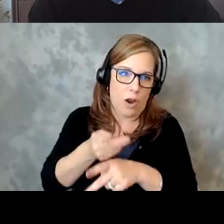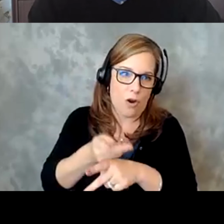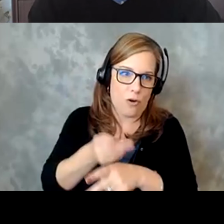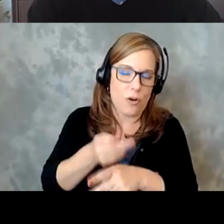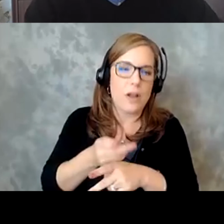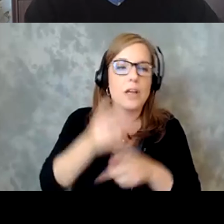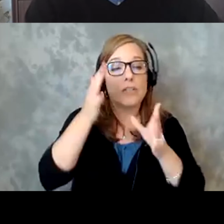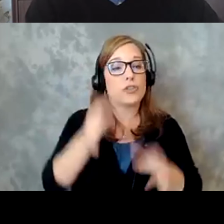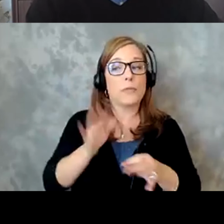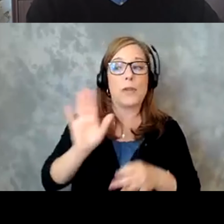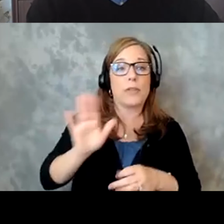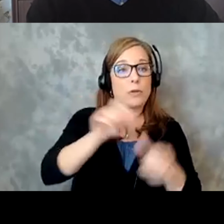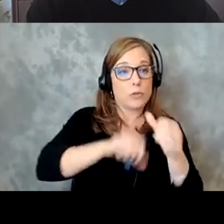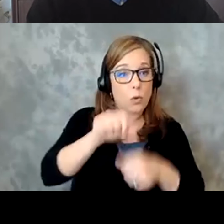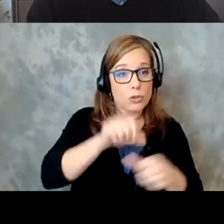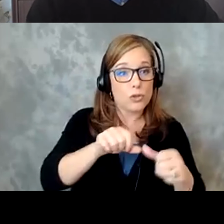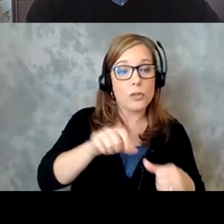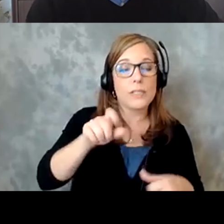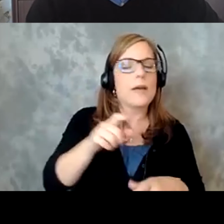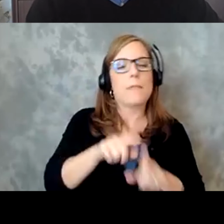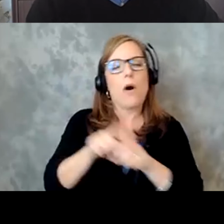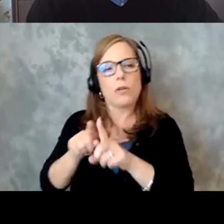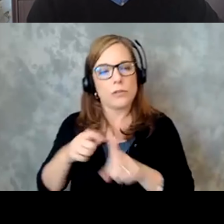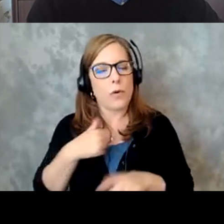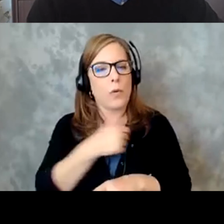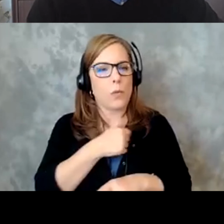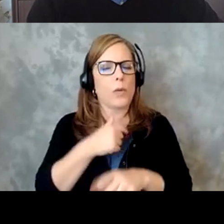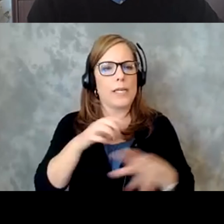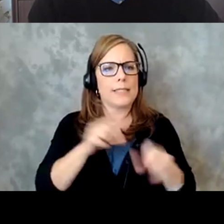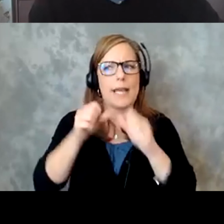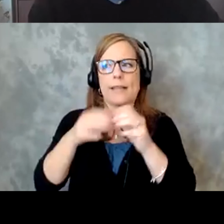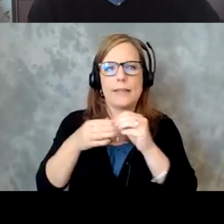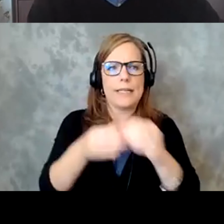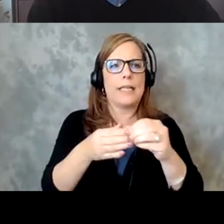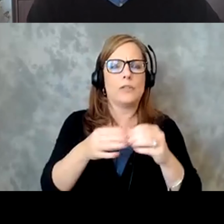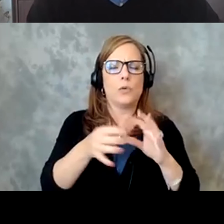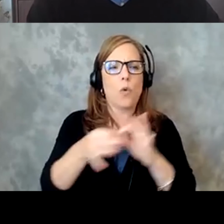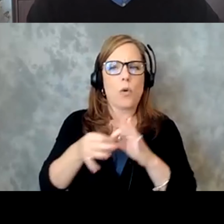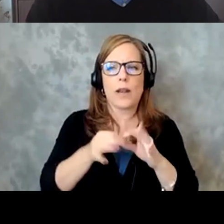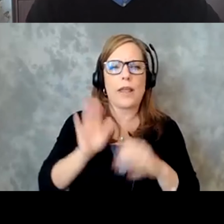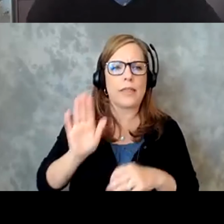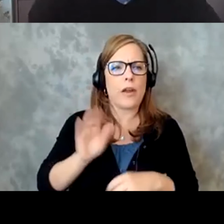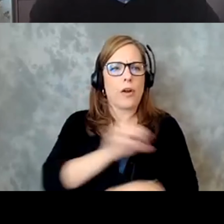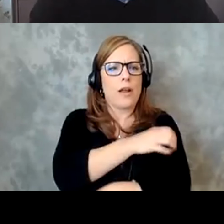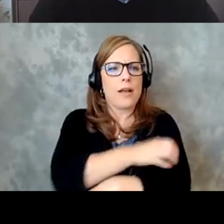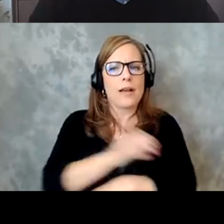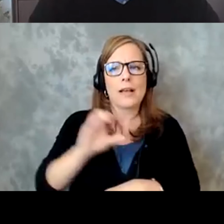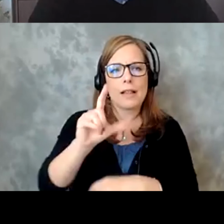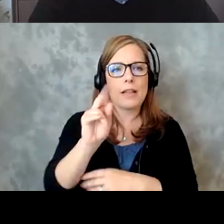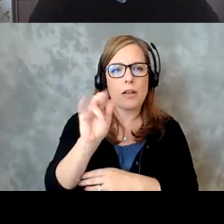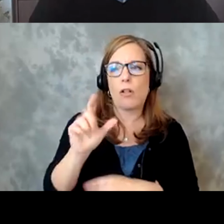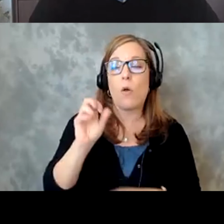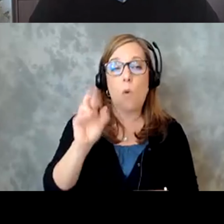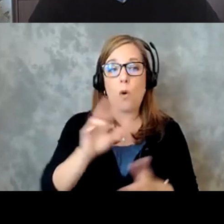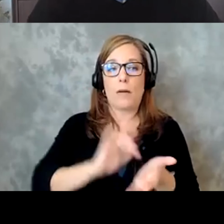health, but also make sure that we take the lead in coordinating any clinical and medical needs. So that includes